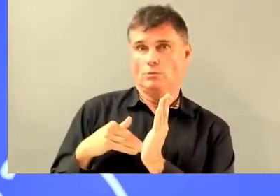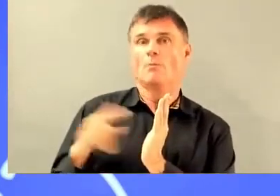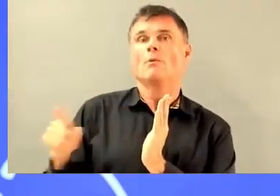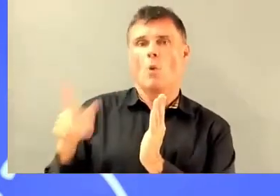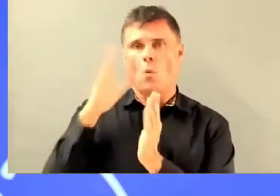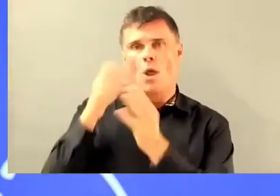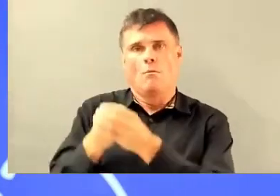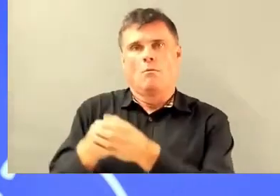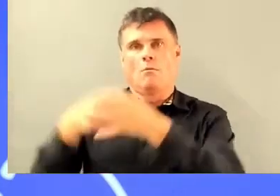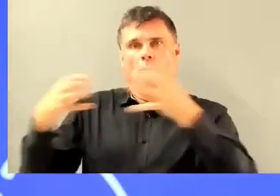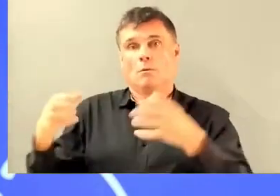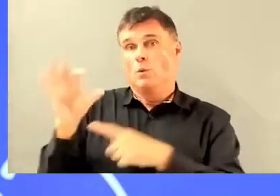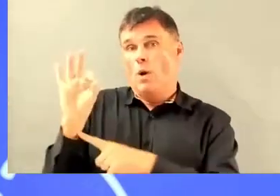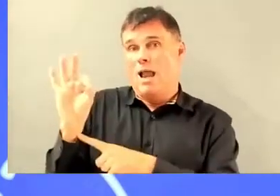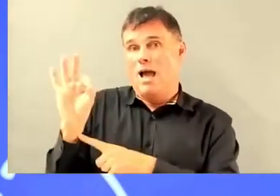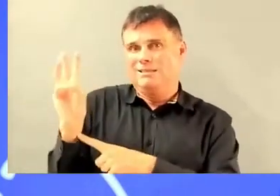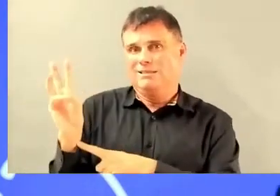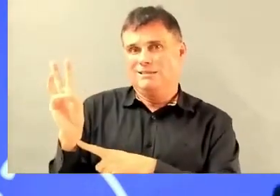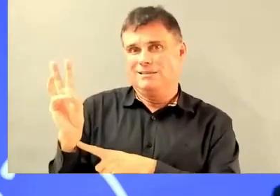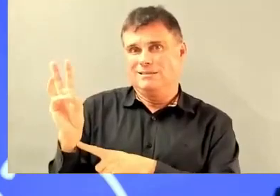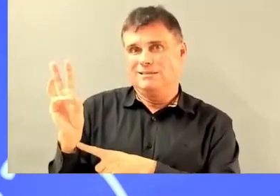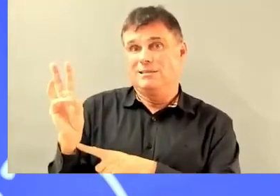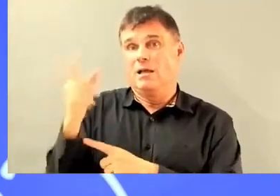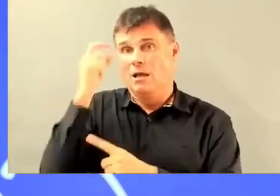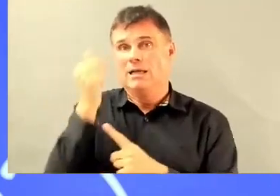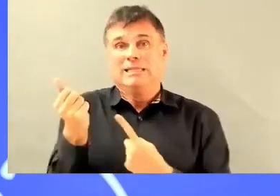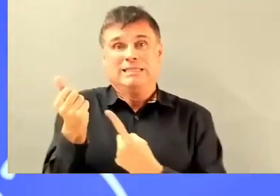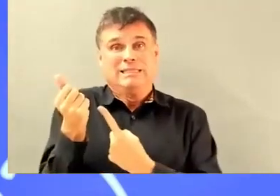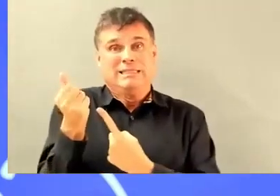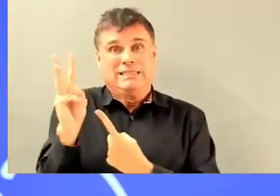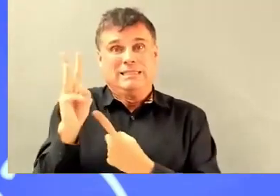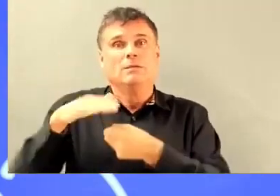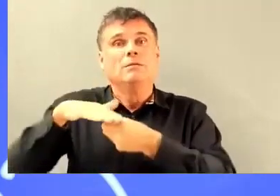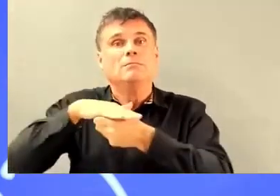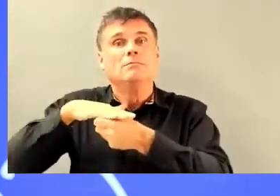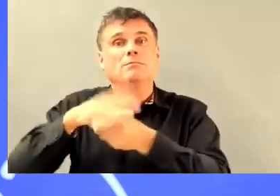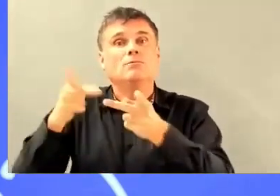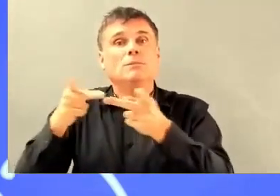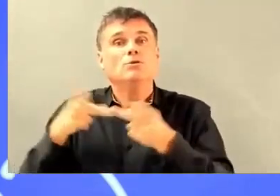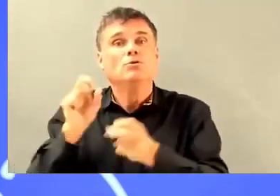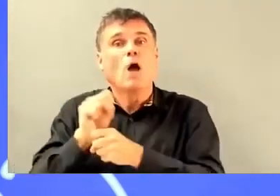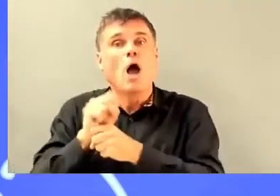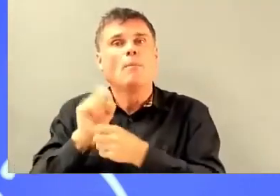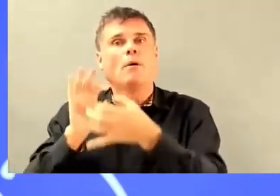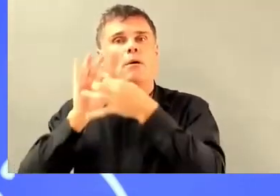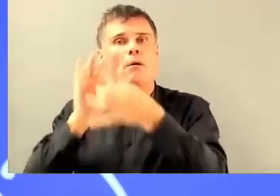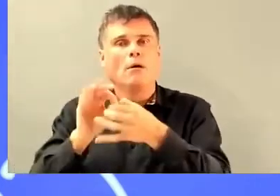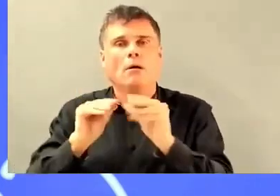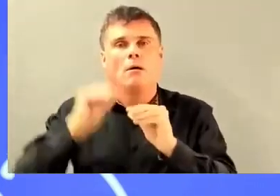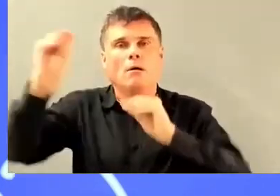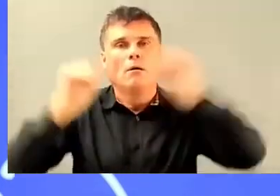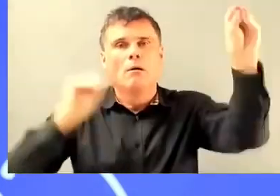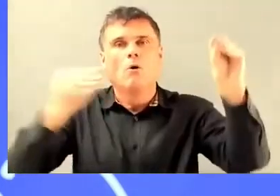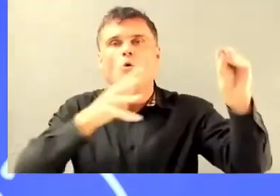16 are reserved for rural and remote areas. So it's against a return of service. So when people are in the program, they get